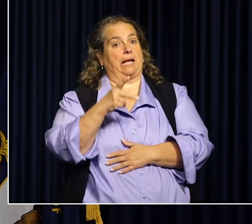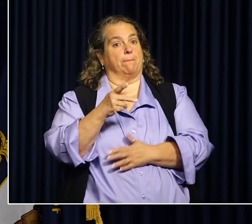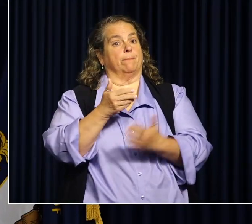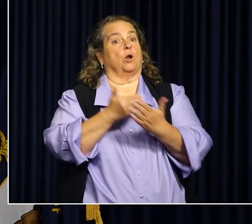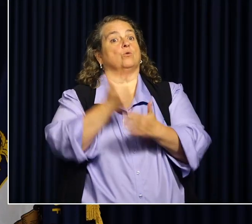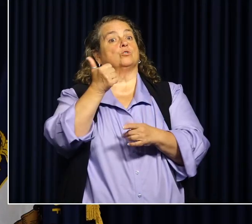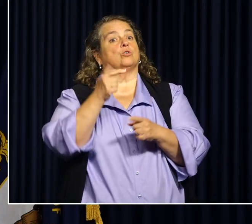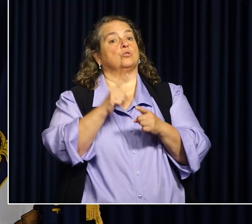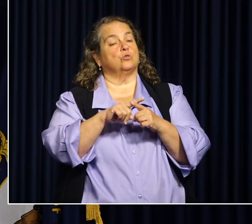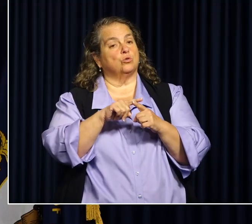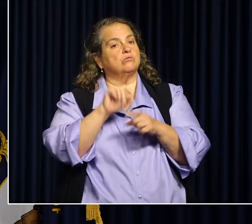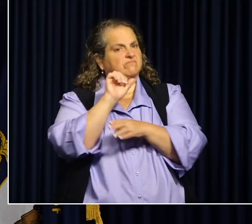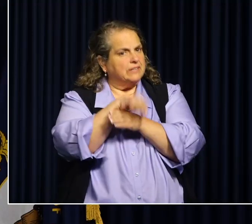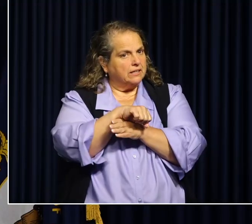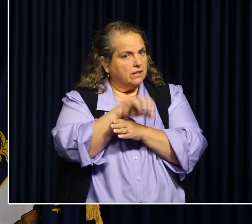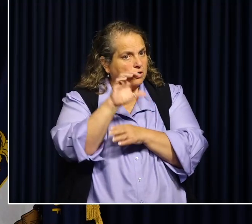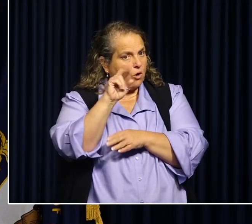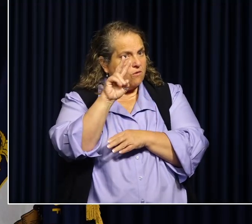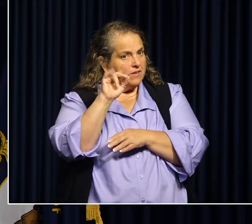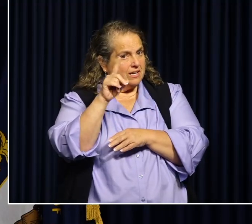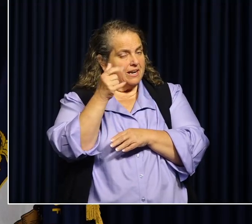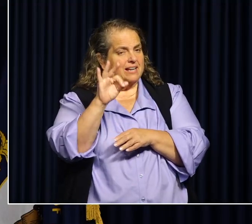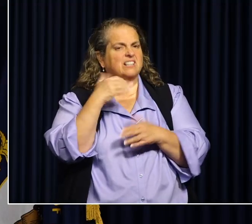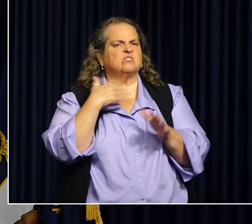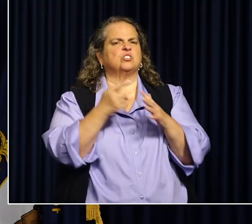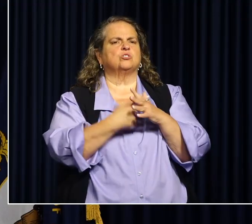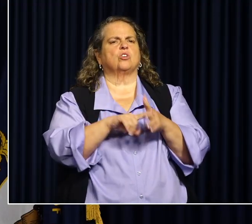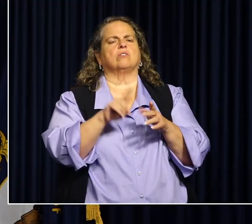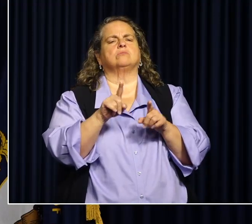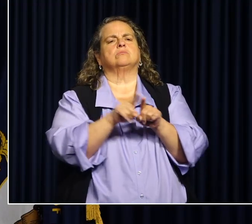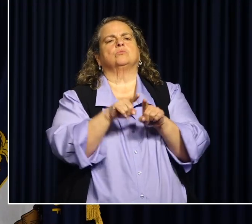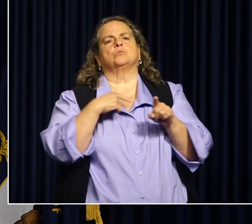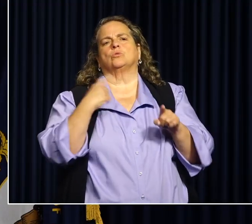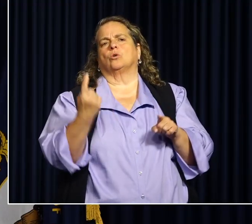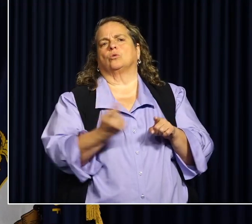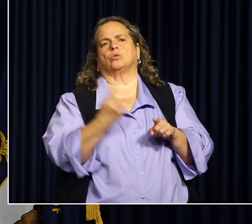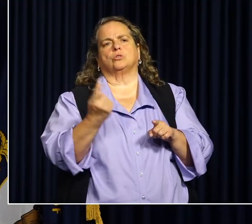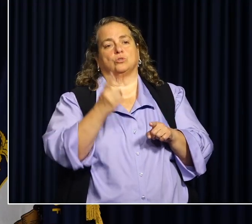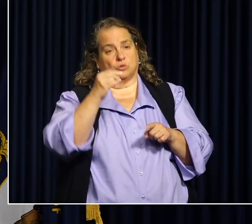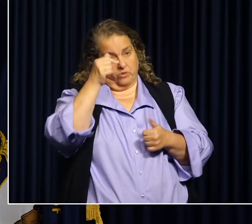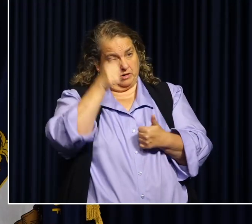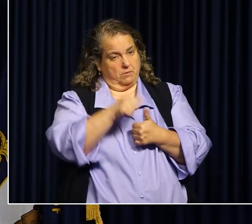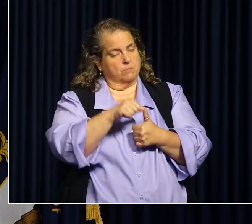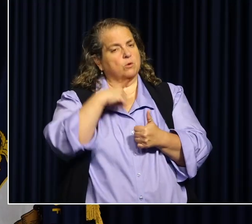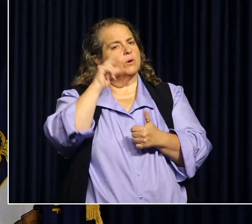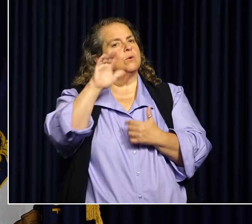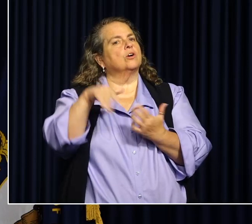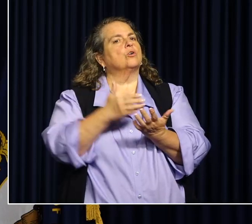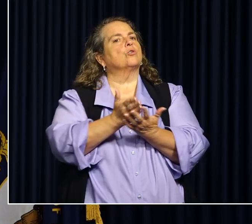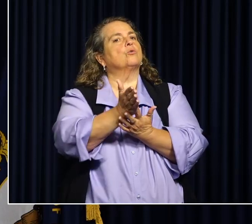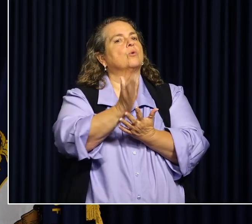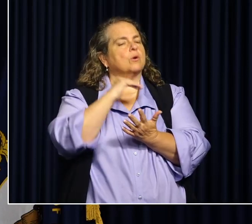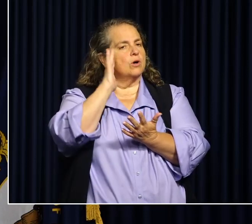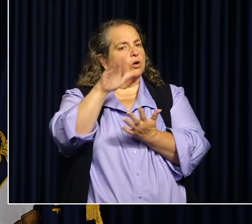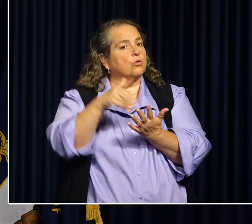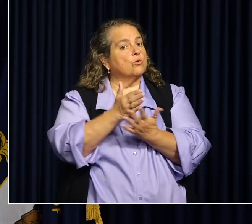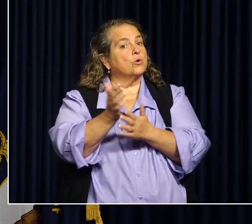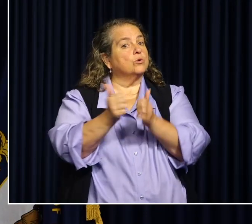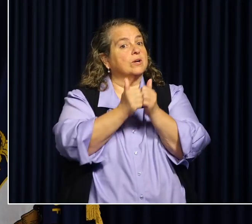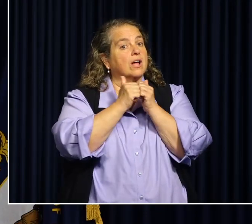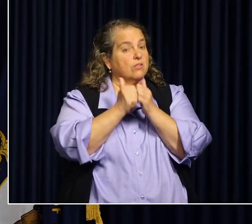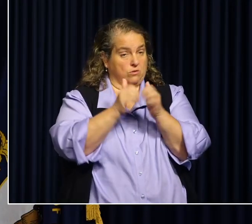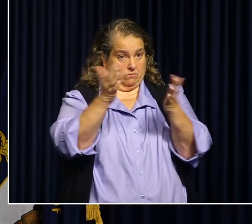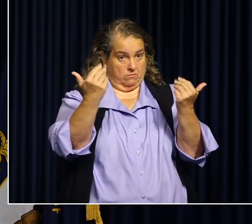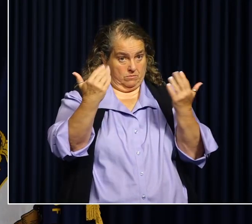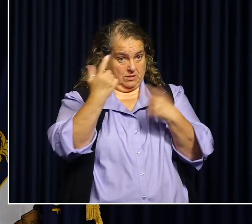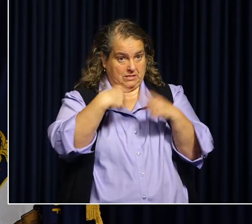COVID-19. Let's start the way we always start, by remembering that we're going to get through this, and we're going to get through it together. Say